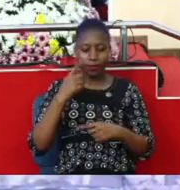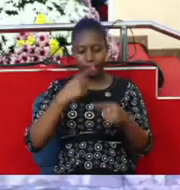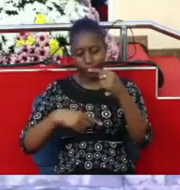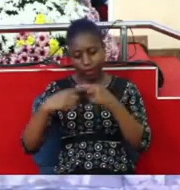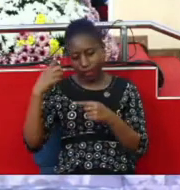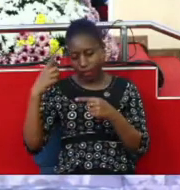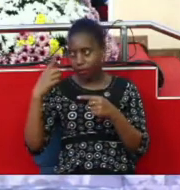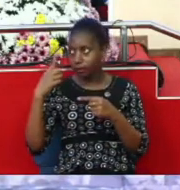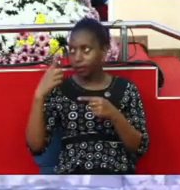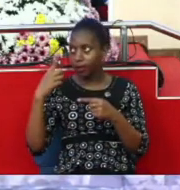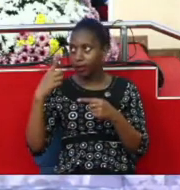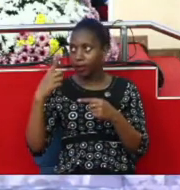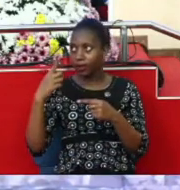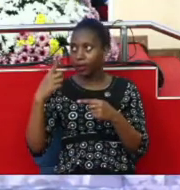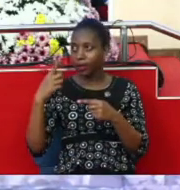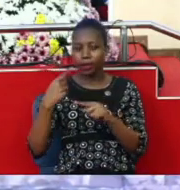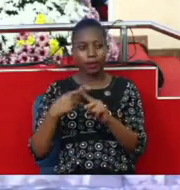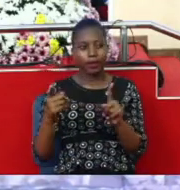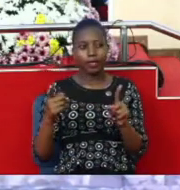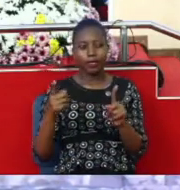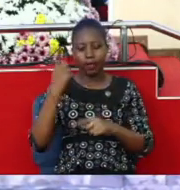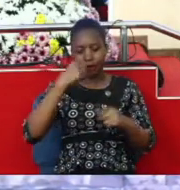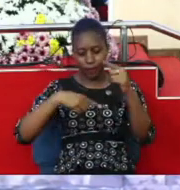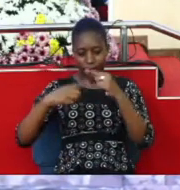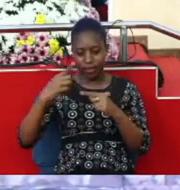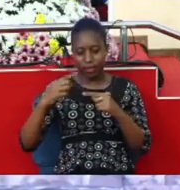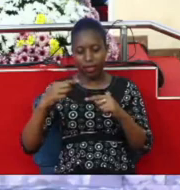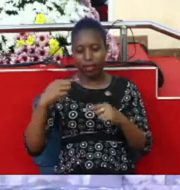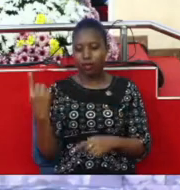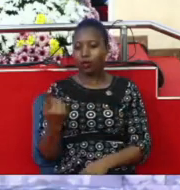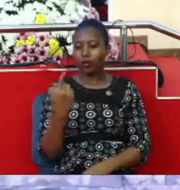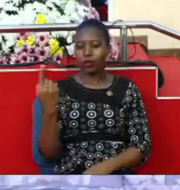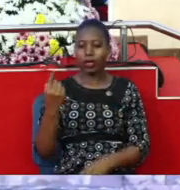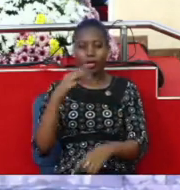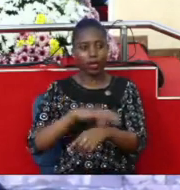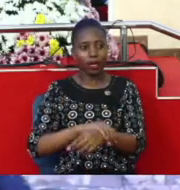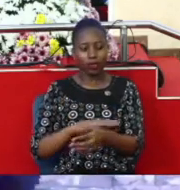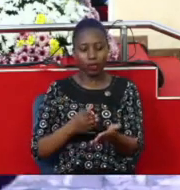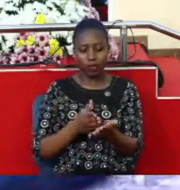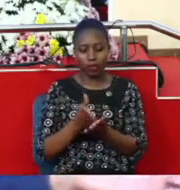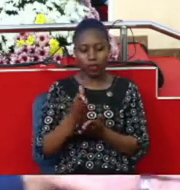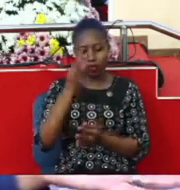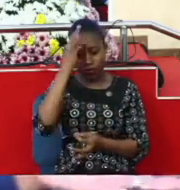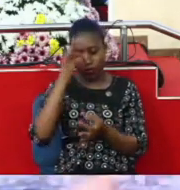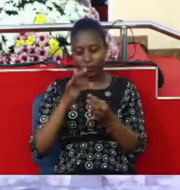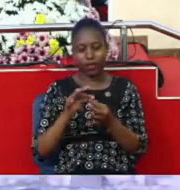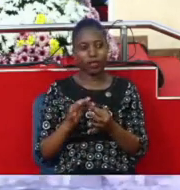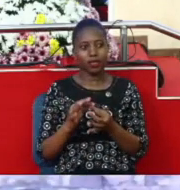victory can only be found in our faith. It's not just victory.